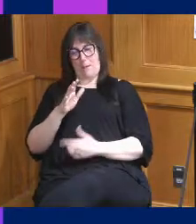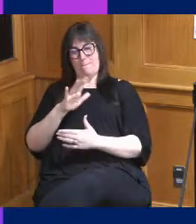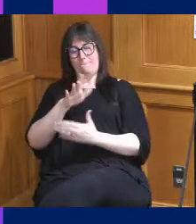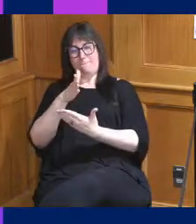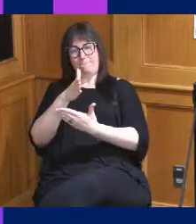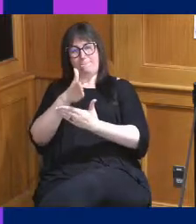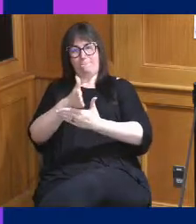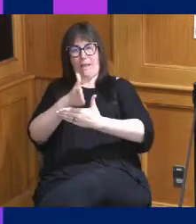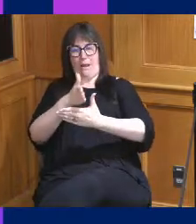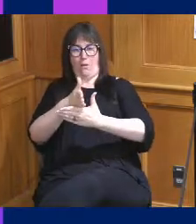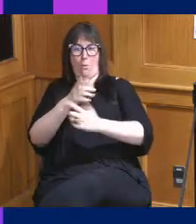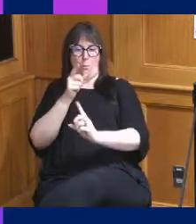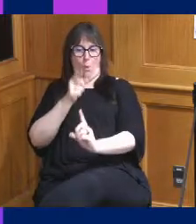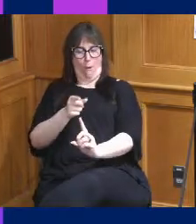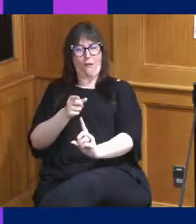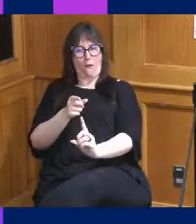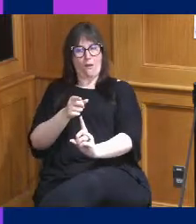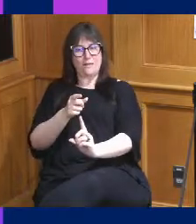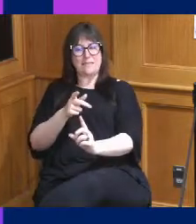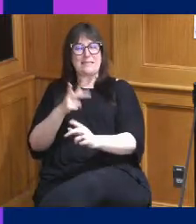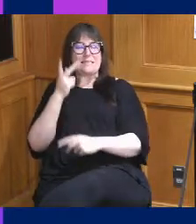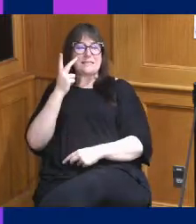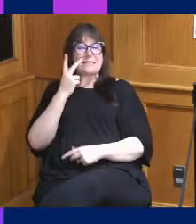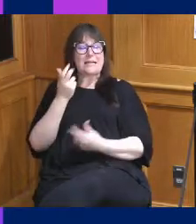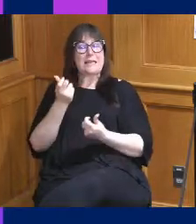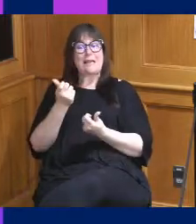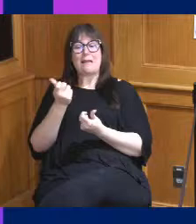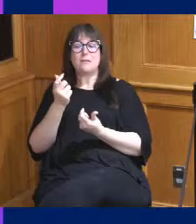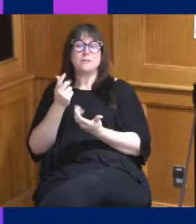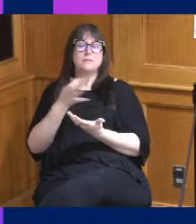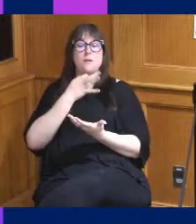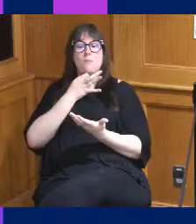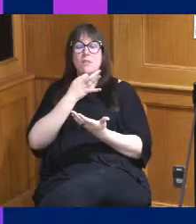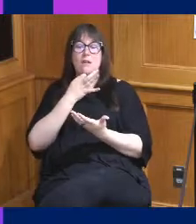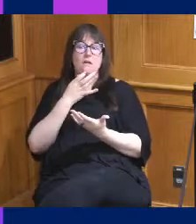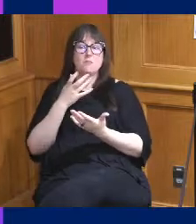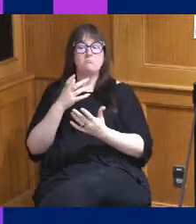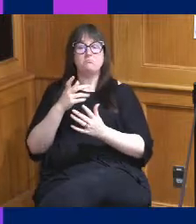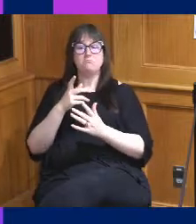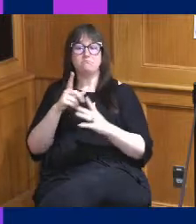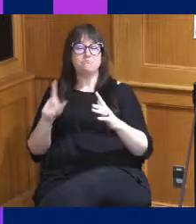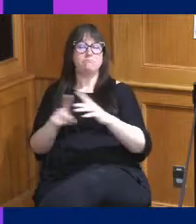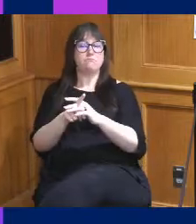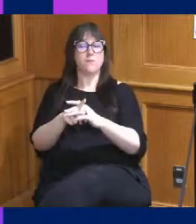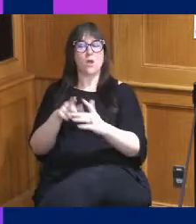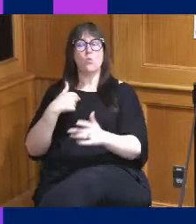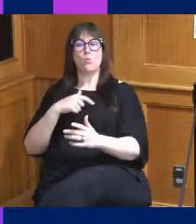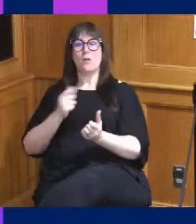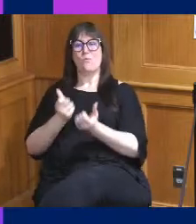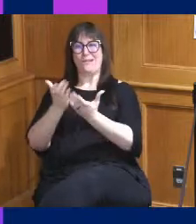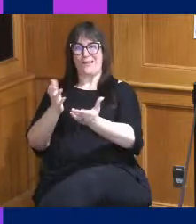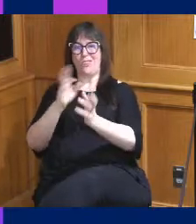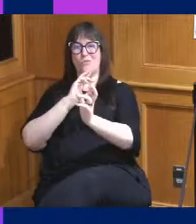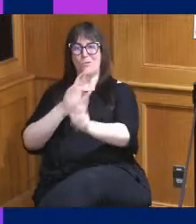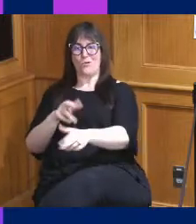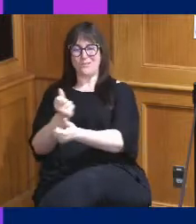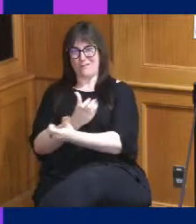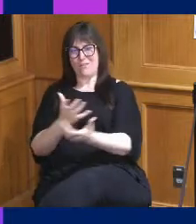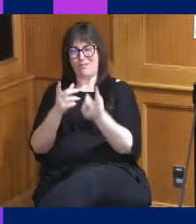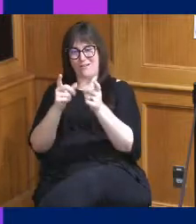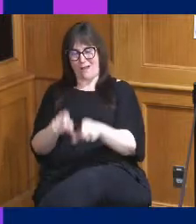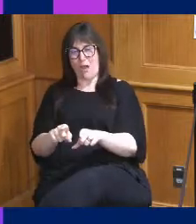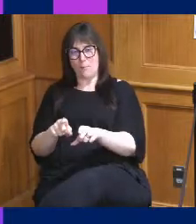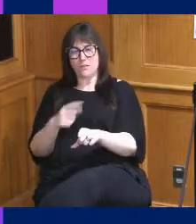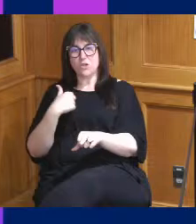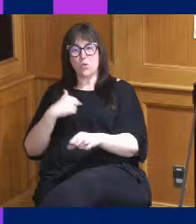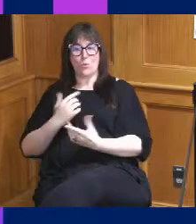to check in on those levies, see if there's anything important that they want to make sure the commissioners are aware of, and present those reports. We have several other reports we're taking